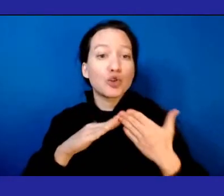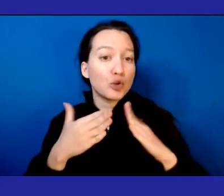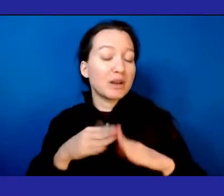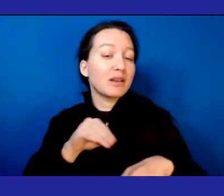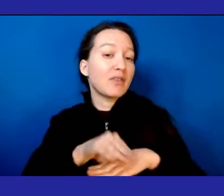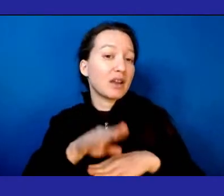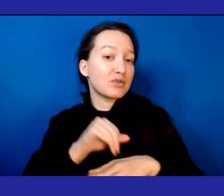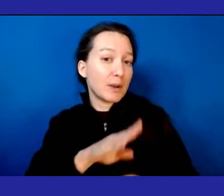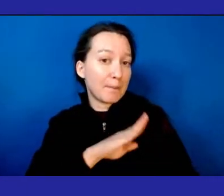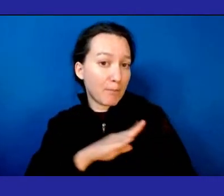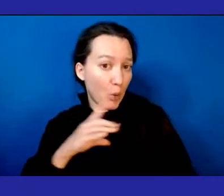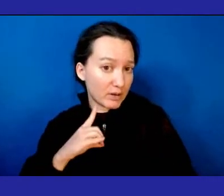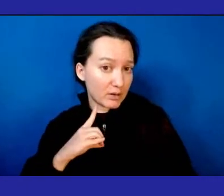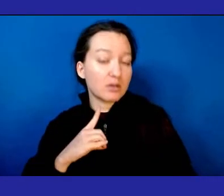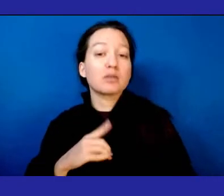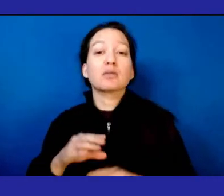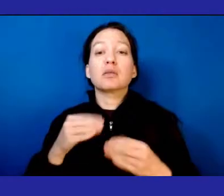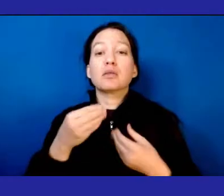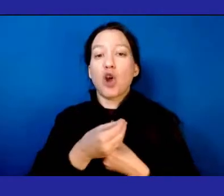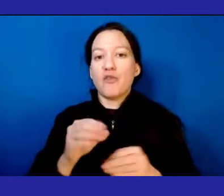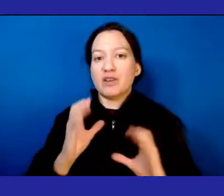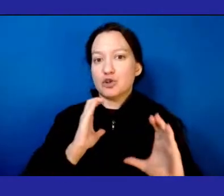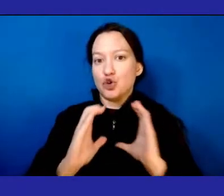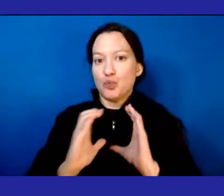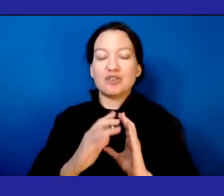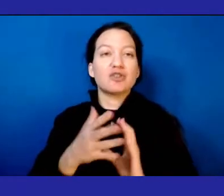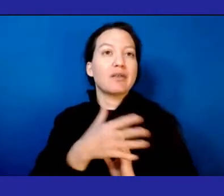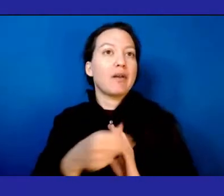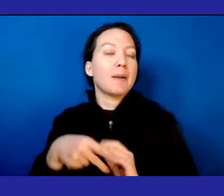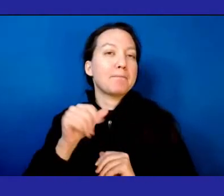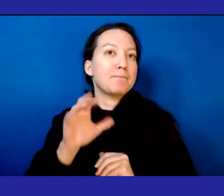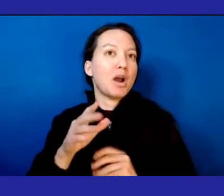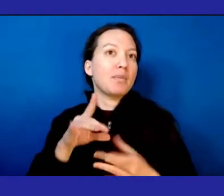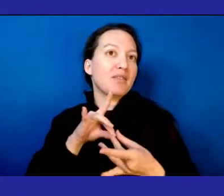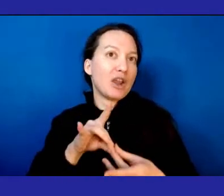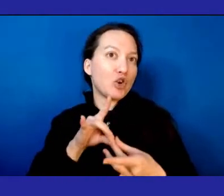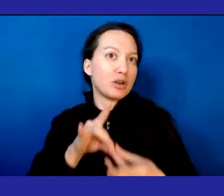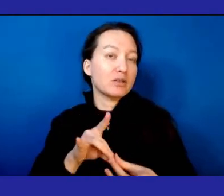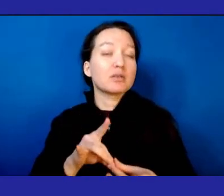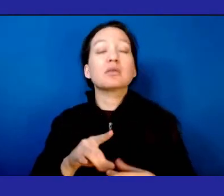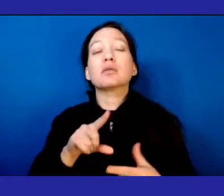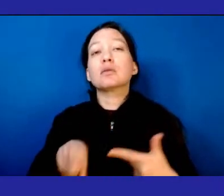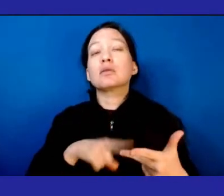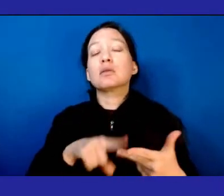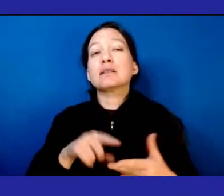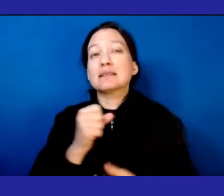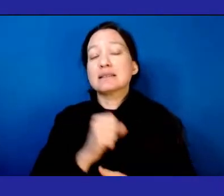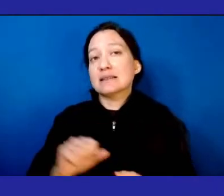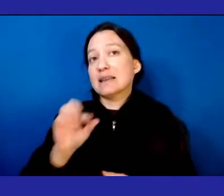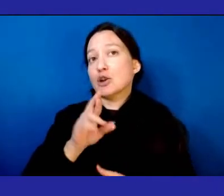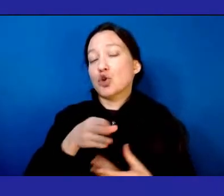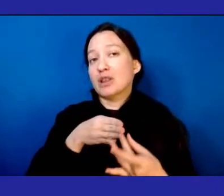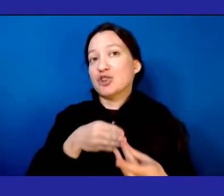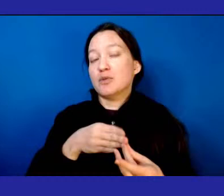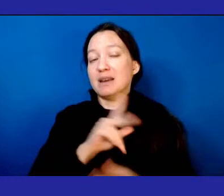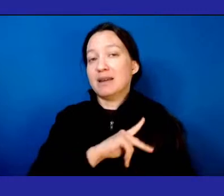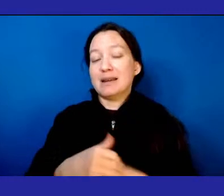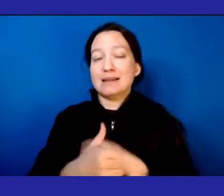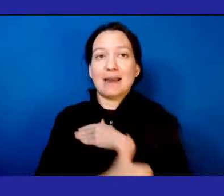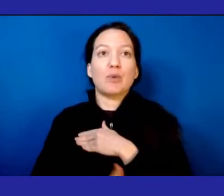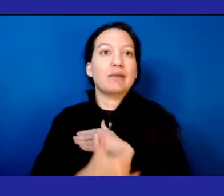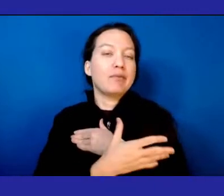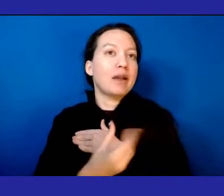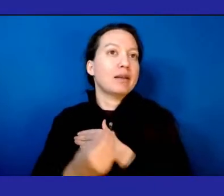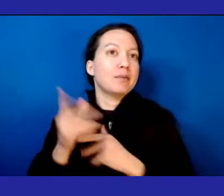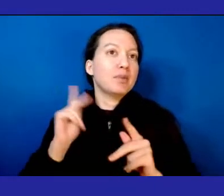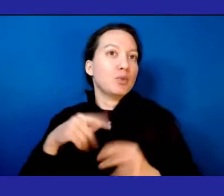Board, Office of Communication and Public Affairs, senior leadership at Kings County, and our elected